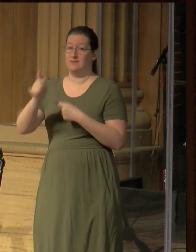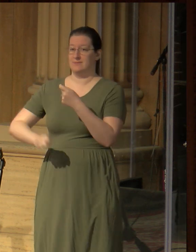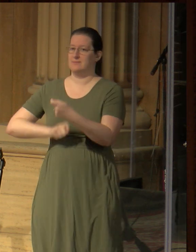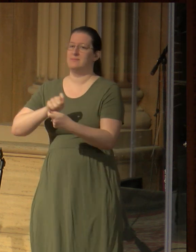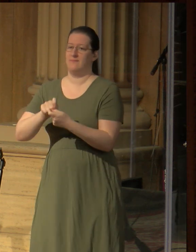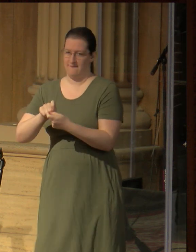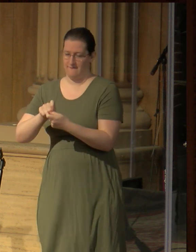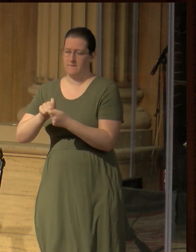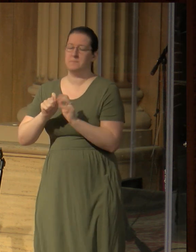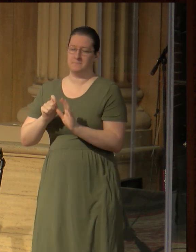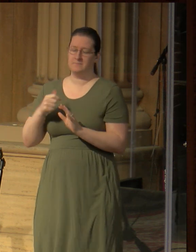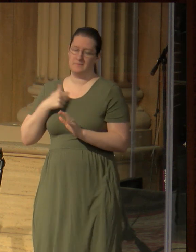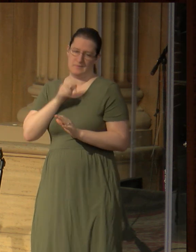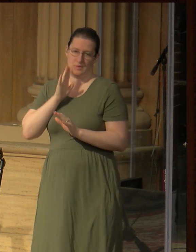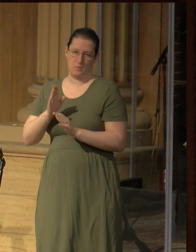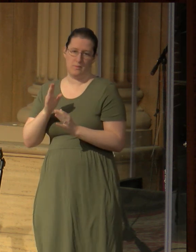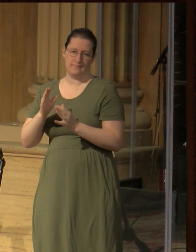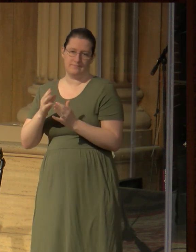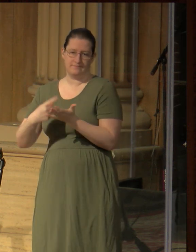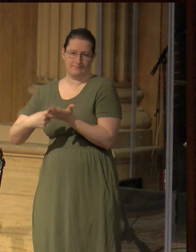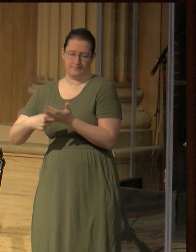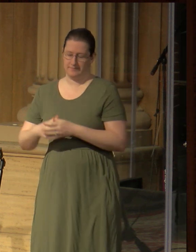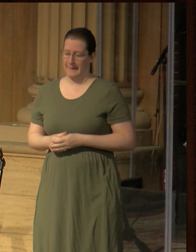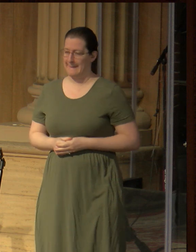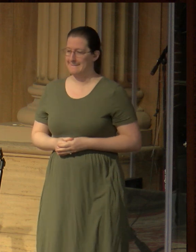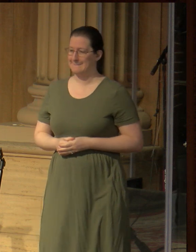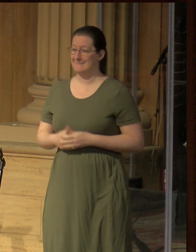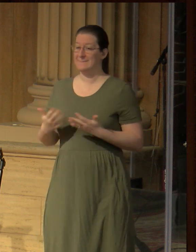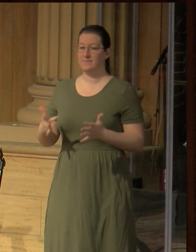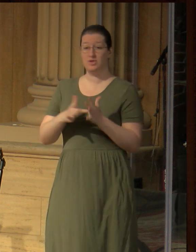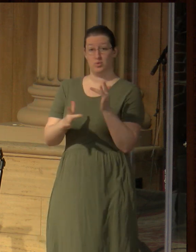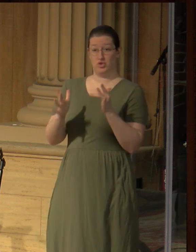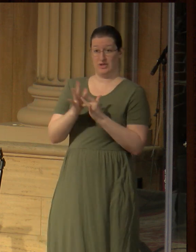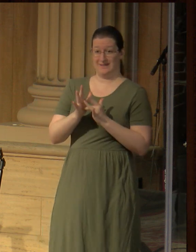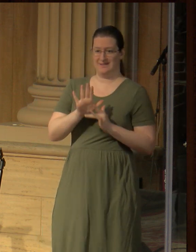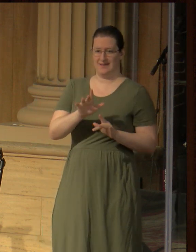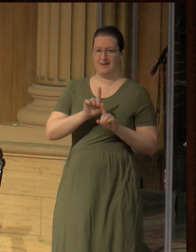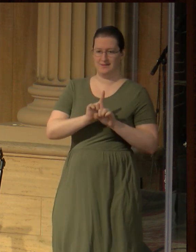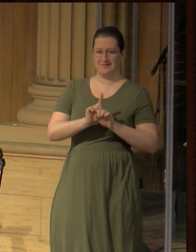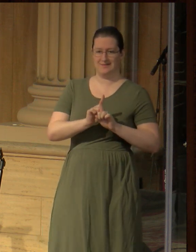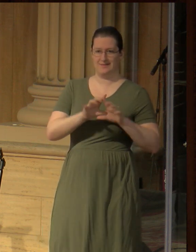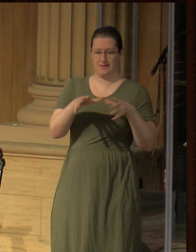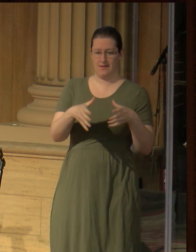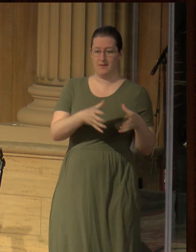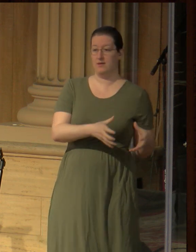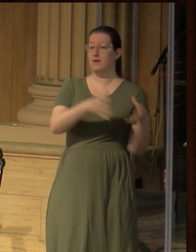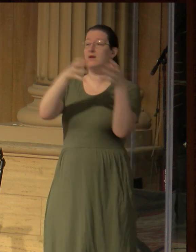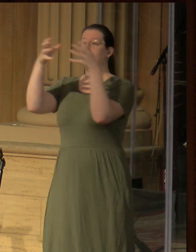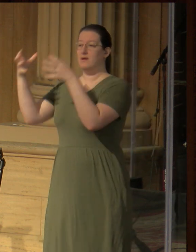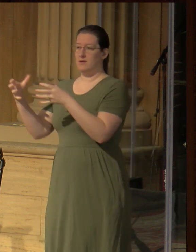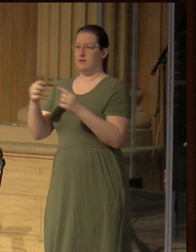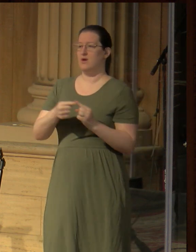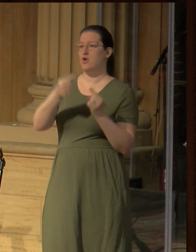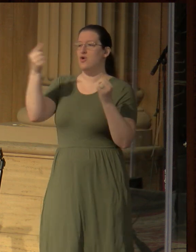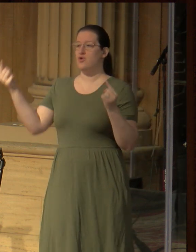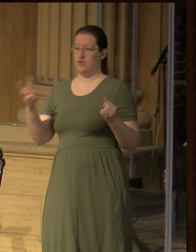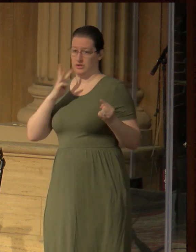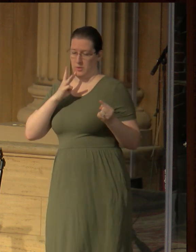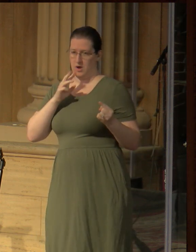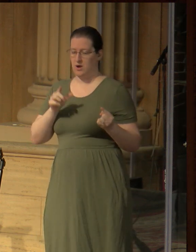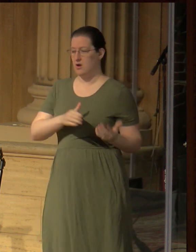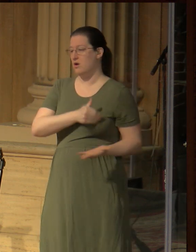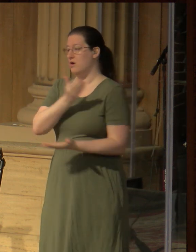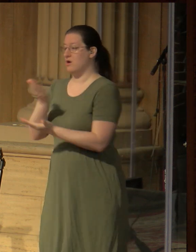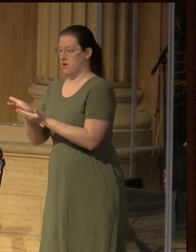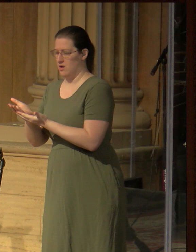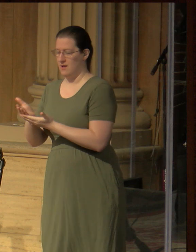of. So tracing out the conversation here, Jesus and his disciples, they cross the Sea of Galilee, and when they get to the other side,